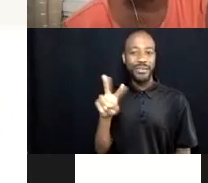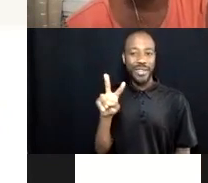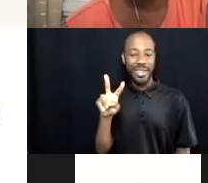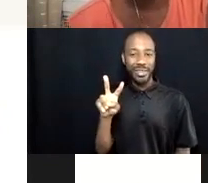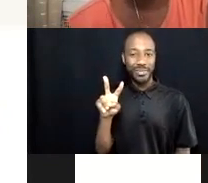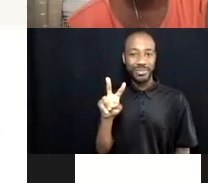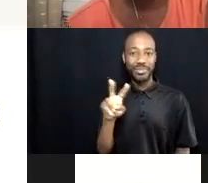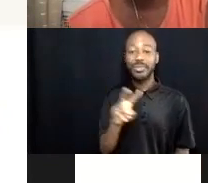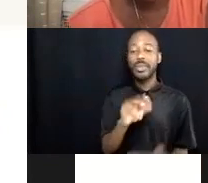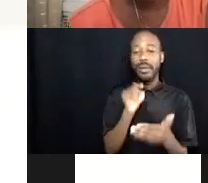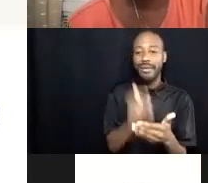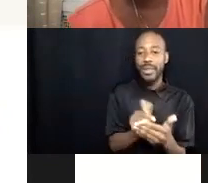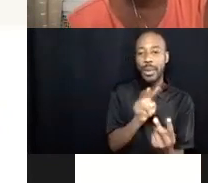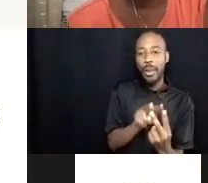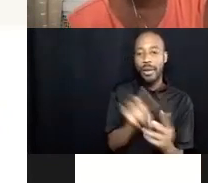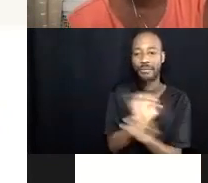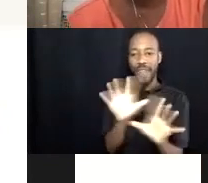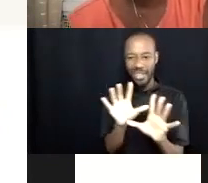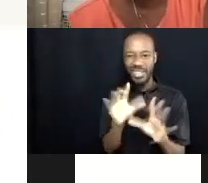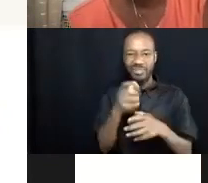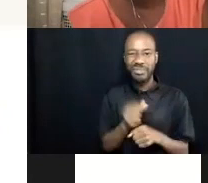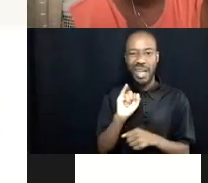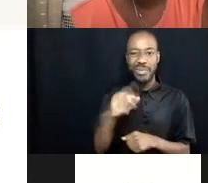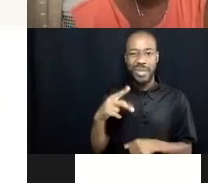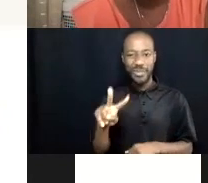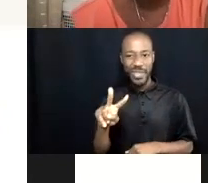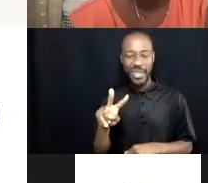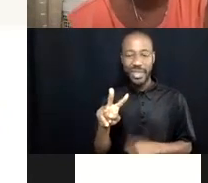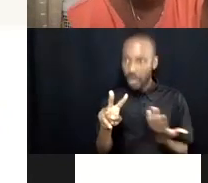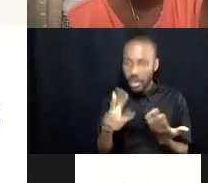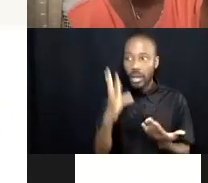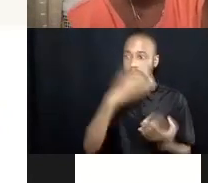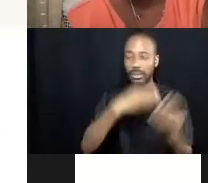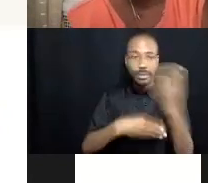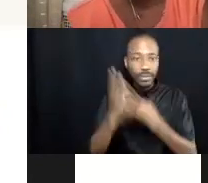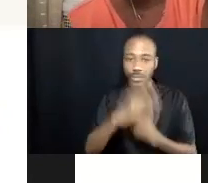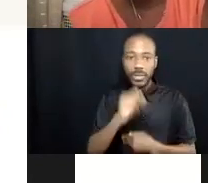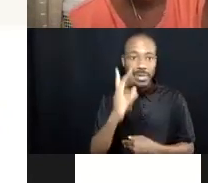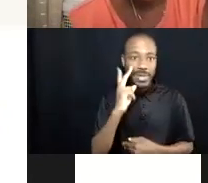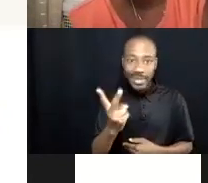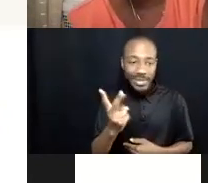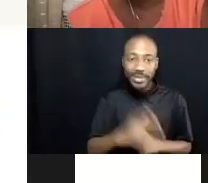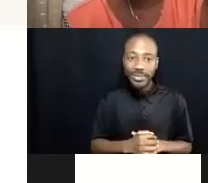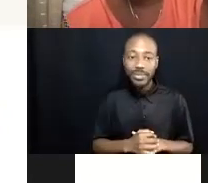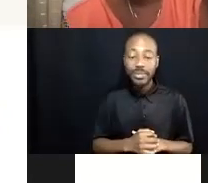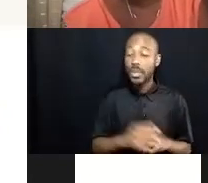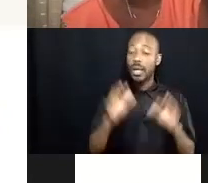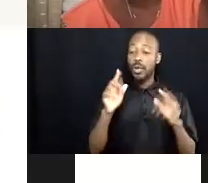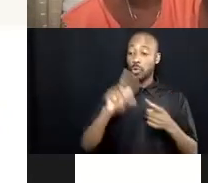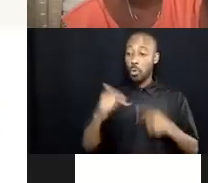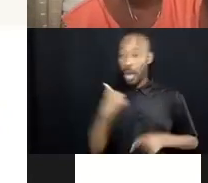intimate partner violence that a lot of transgender people face is invisible, sometimes to us, but definitely to